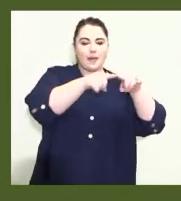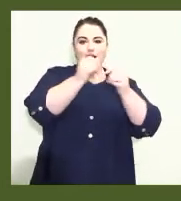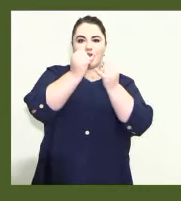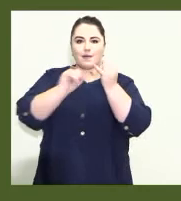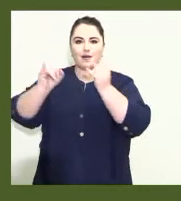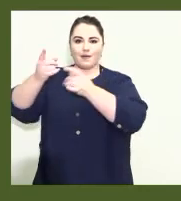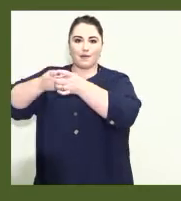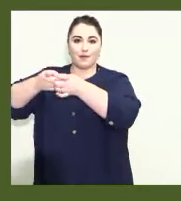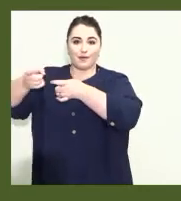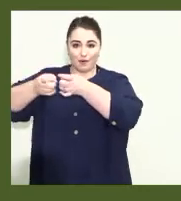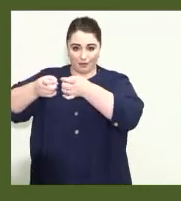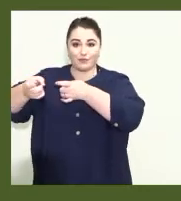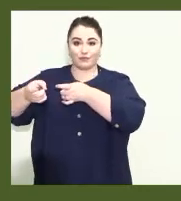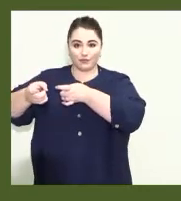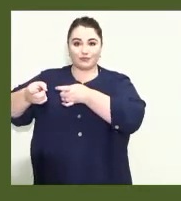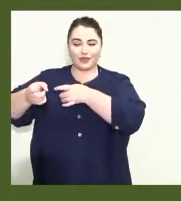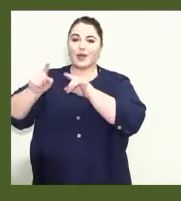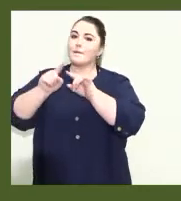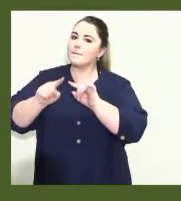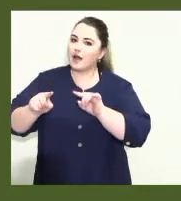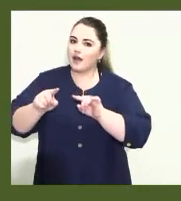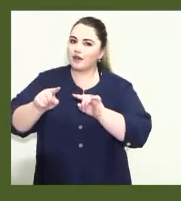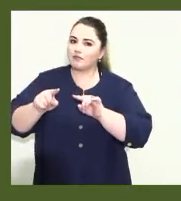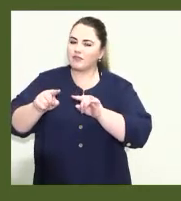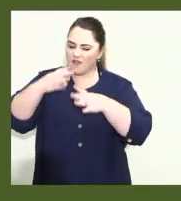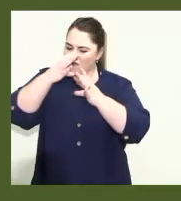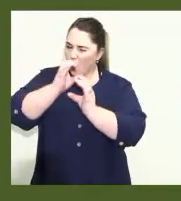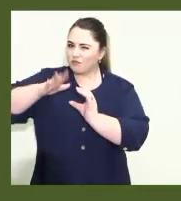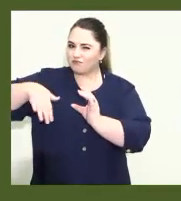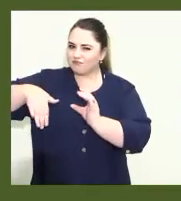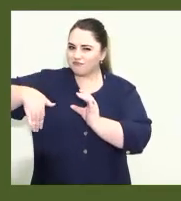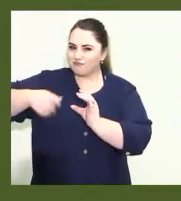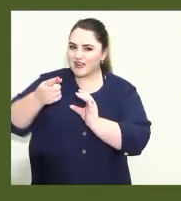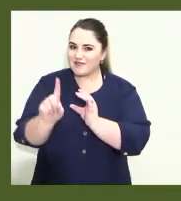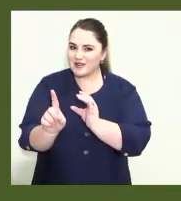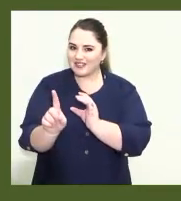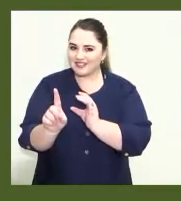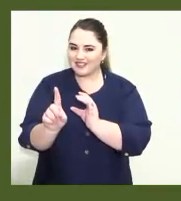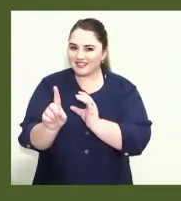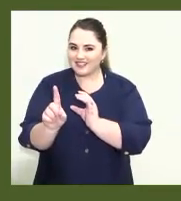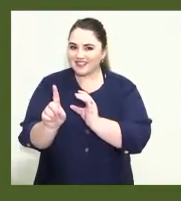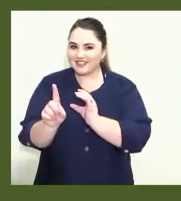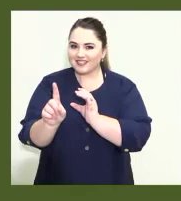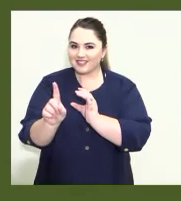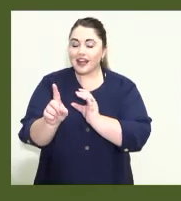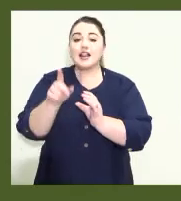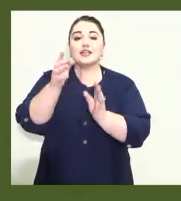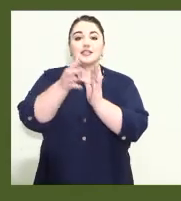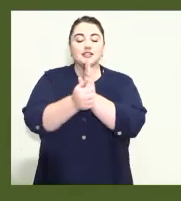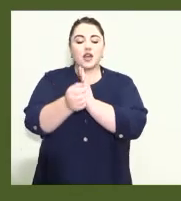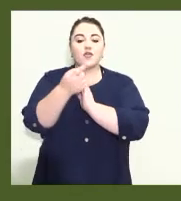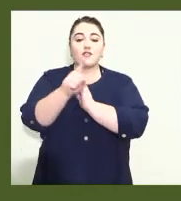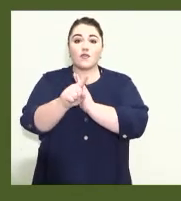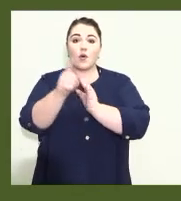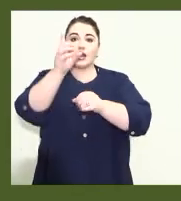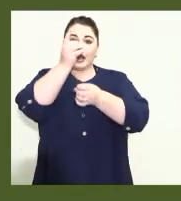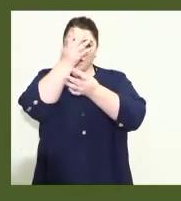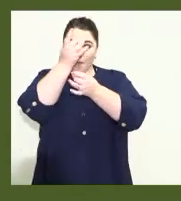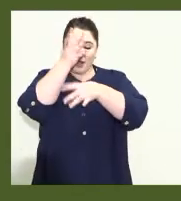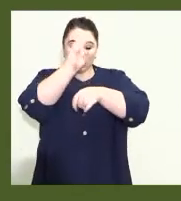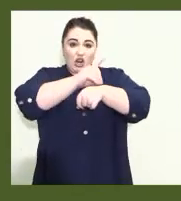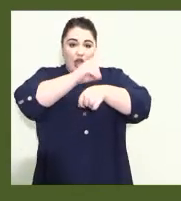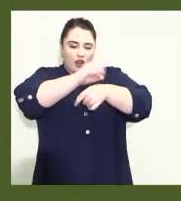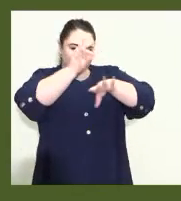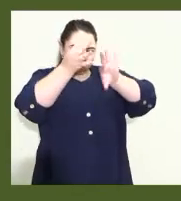dependent, independent, and the controlled variables. But what we haven't really focused on is the skill to interpret